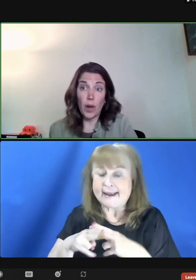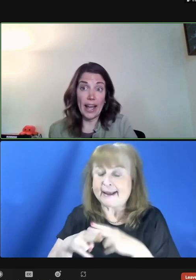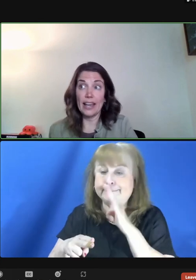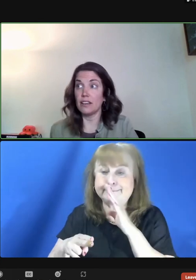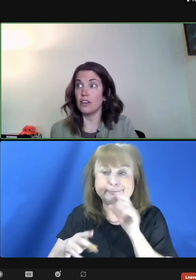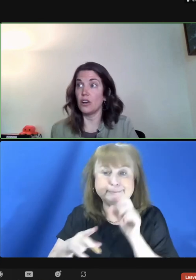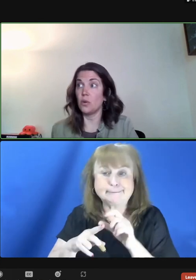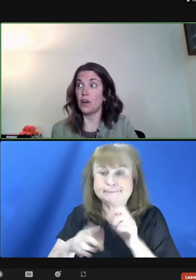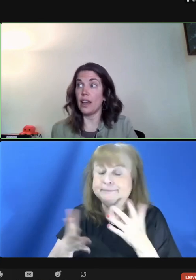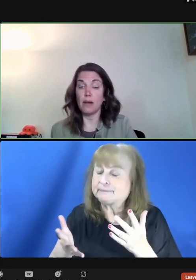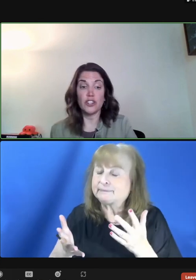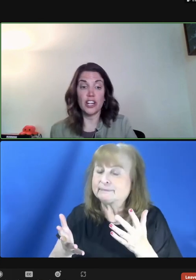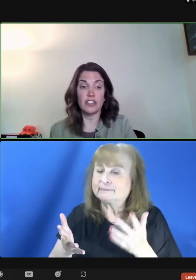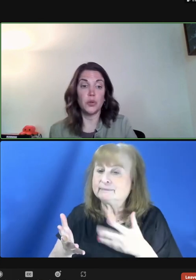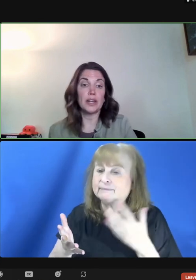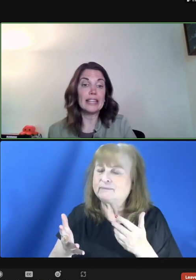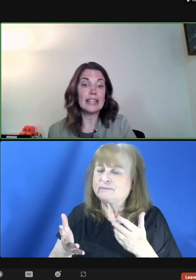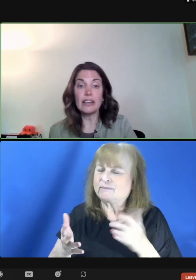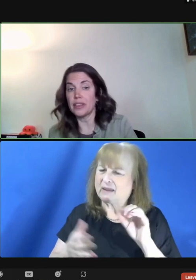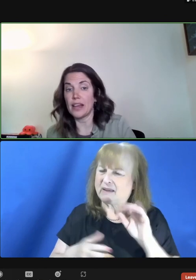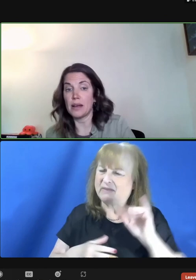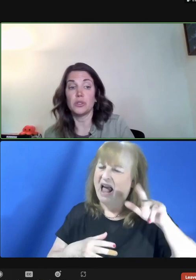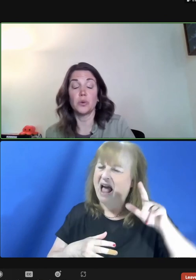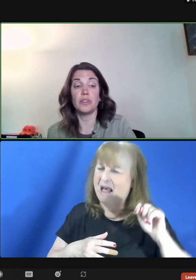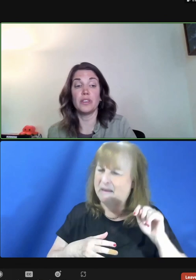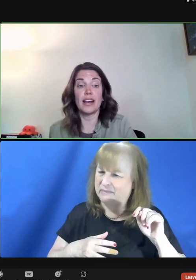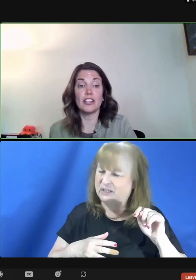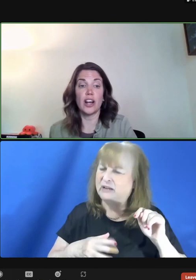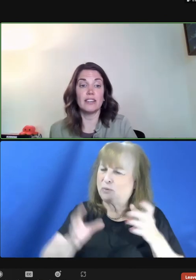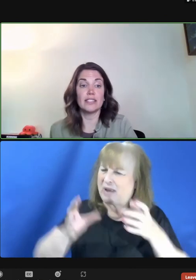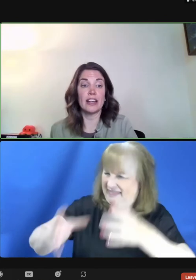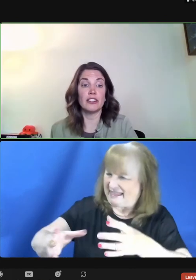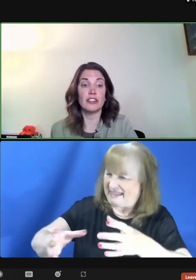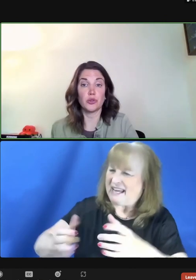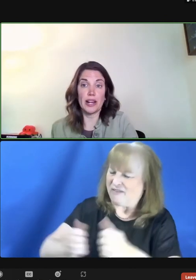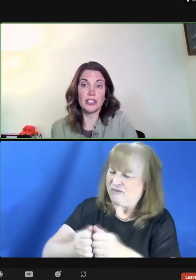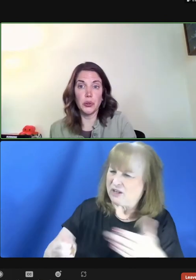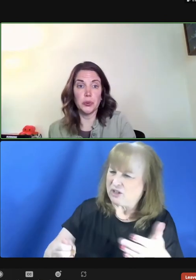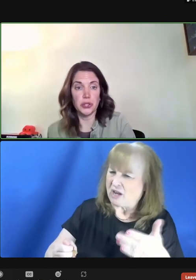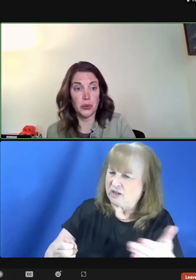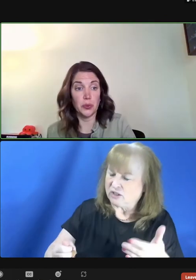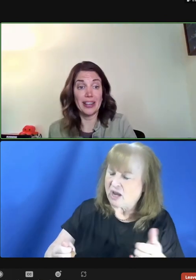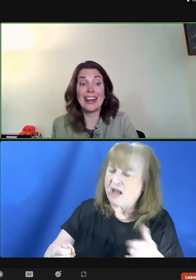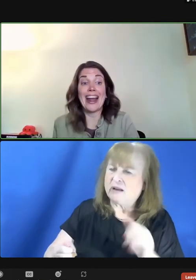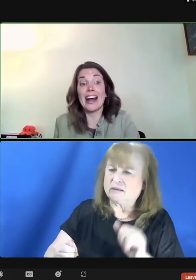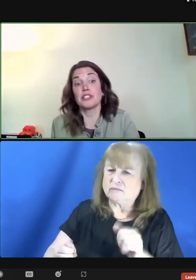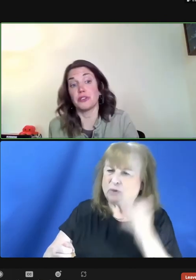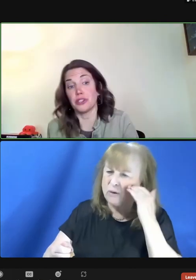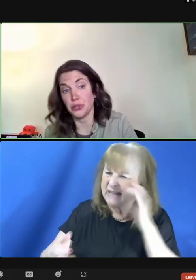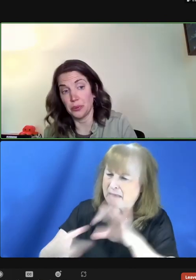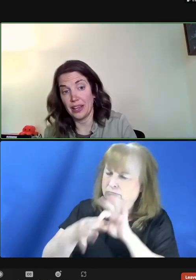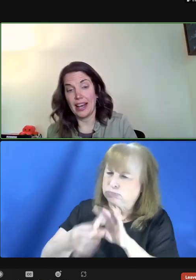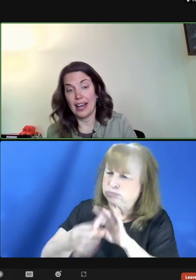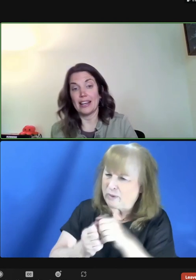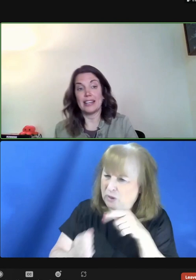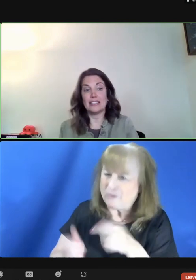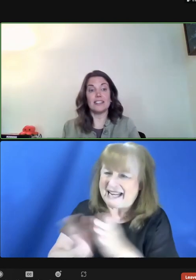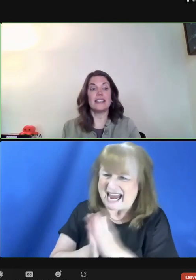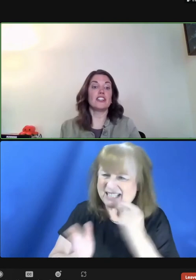something, a way, you know, an object that you can leave with them so that that child can address you too, can ask for